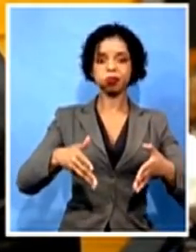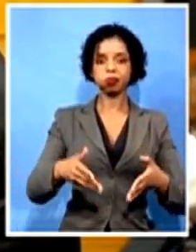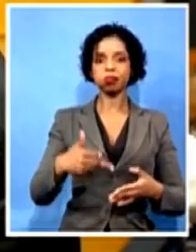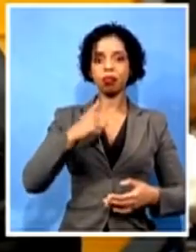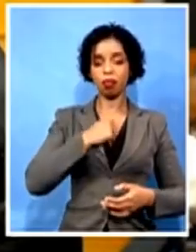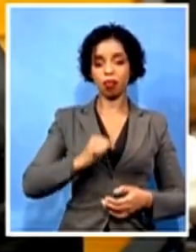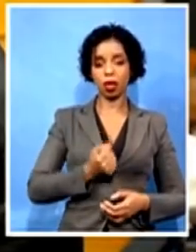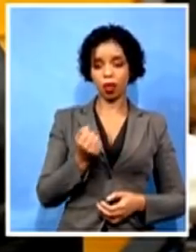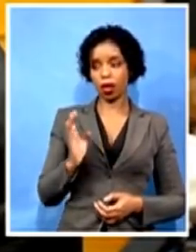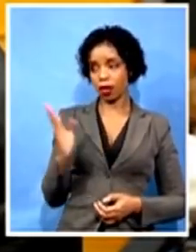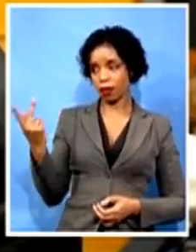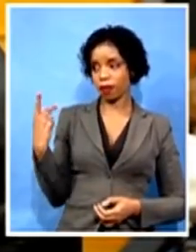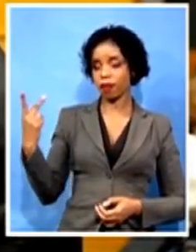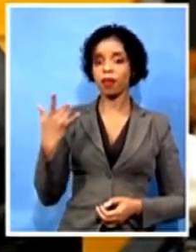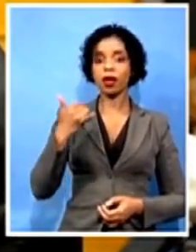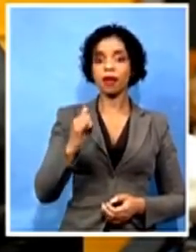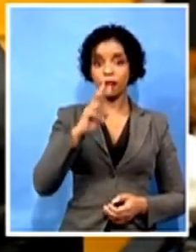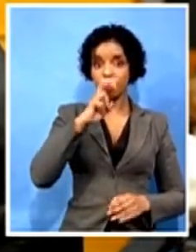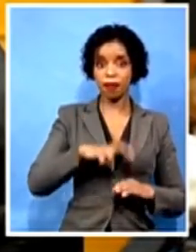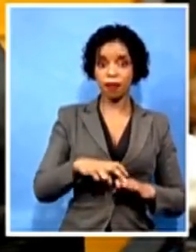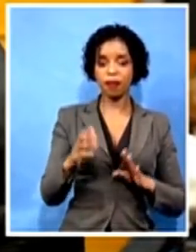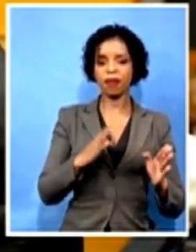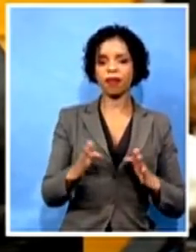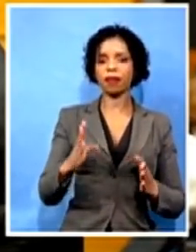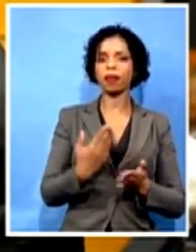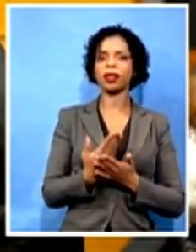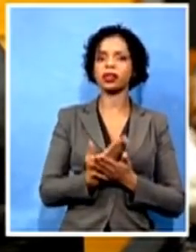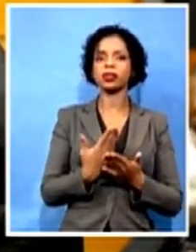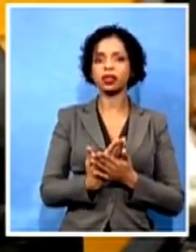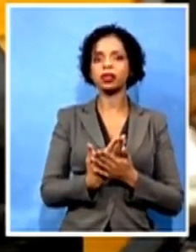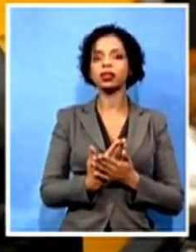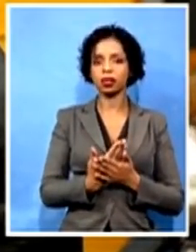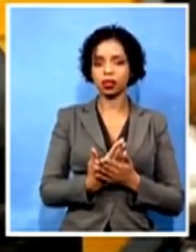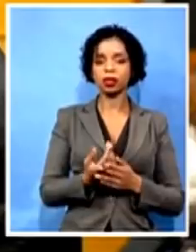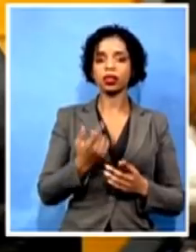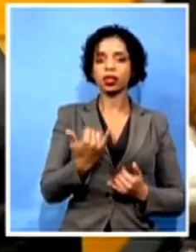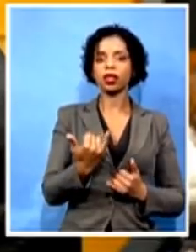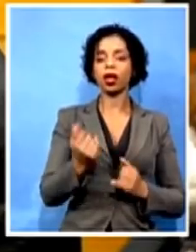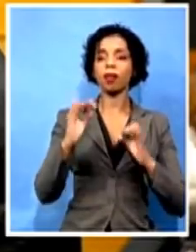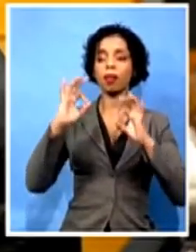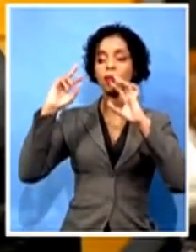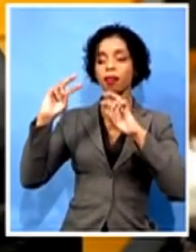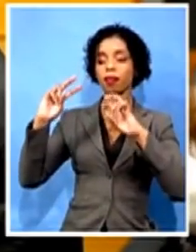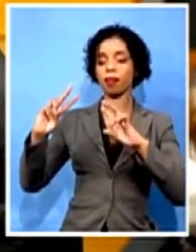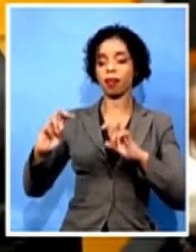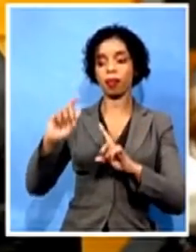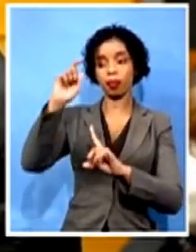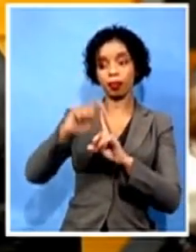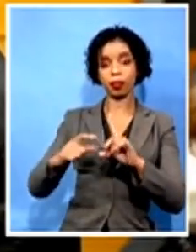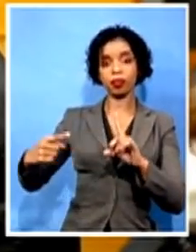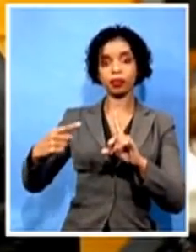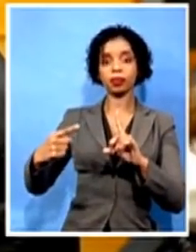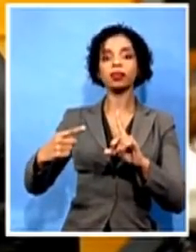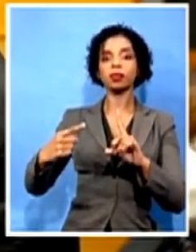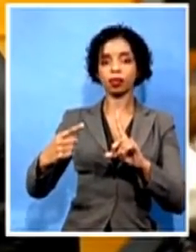legal representatives have been in constant contact with both the investigating officer as well as the prosecution in the matter from the outset. My